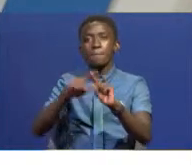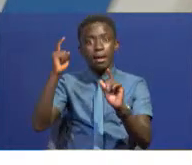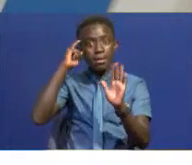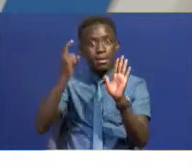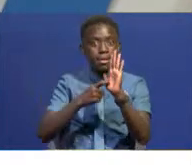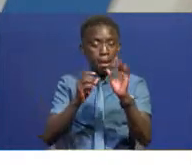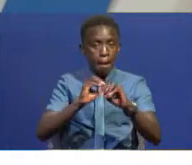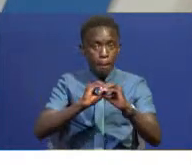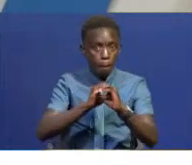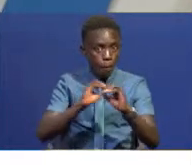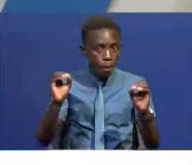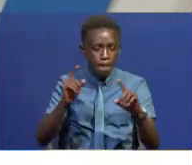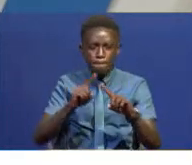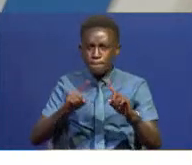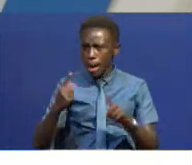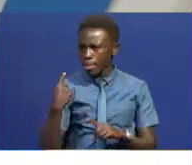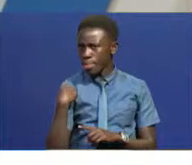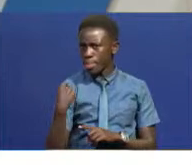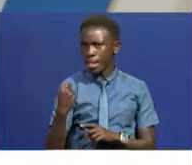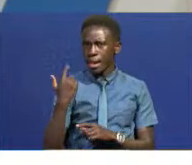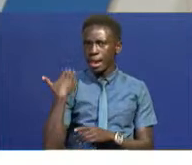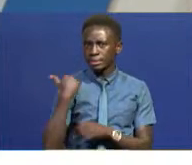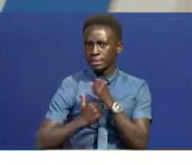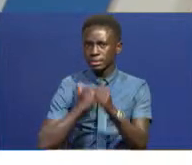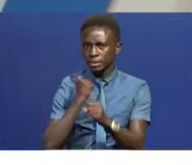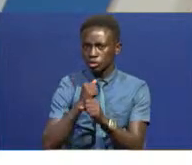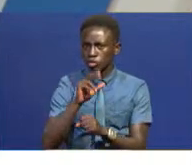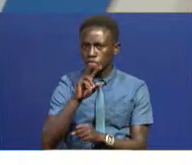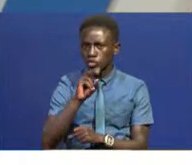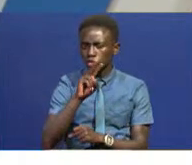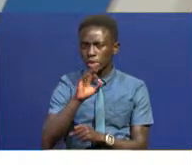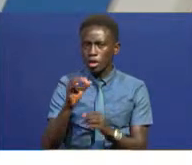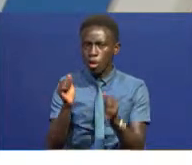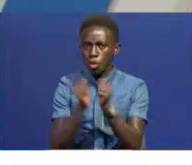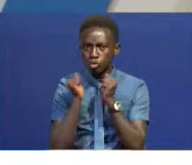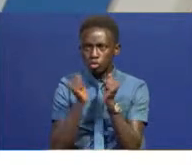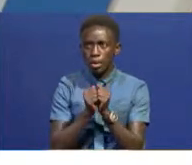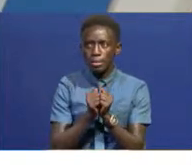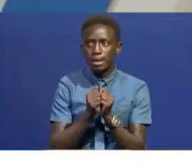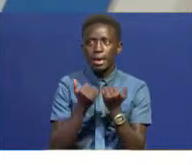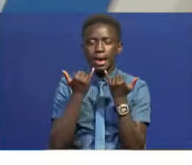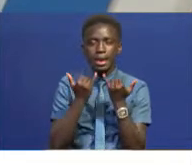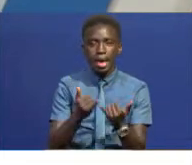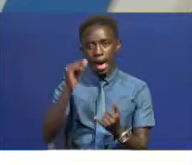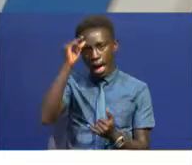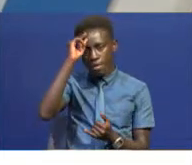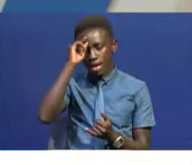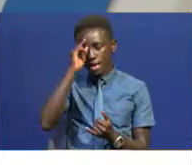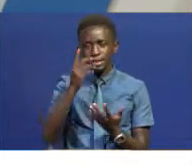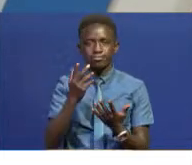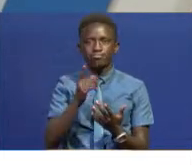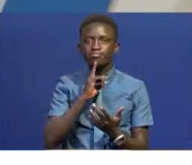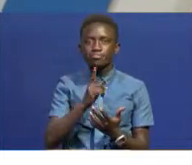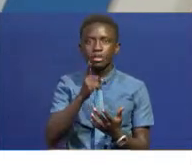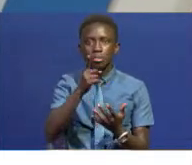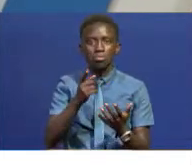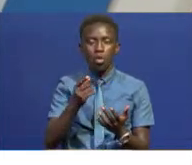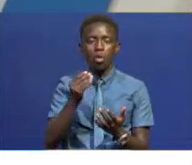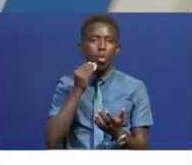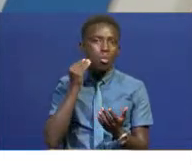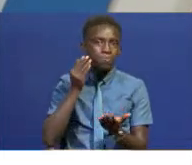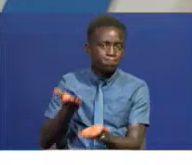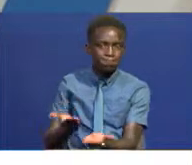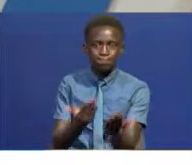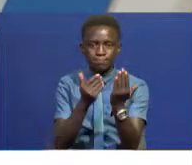year, 2023, the cabinet decriminalized the activities of artisanal mining. That means that right